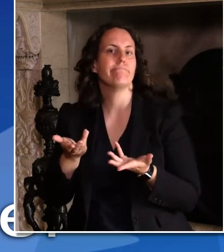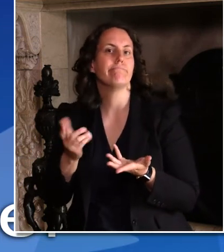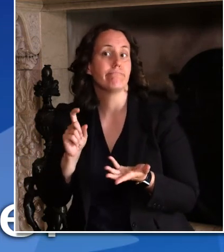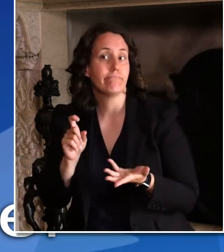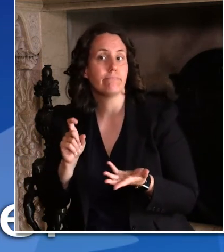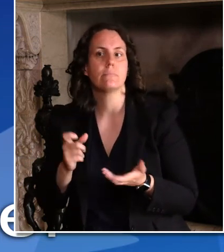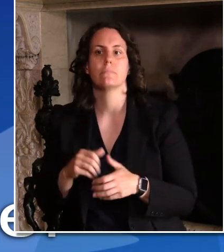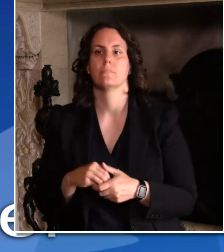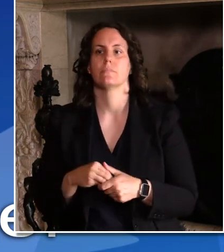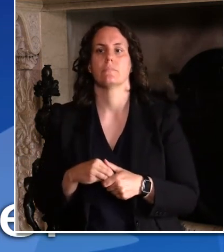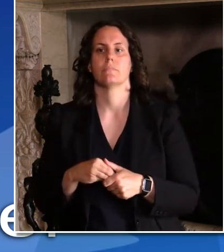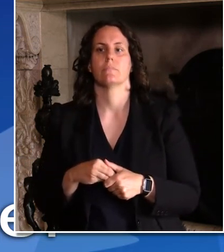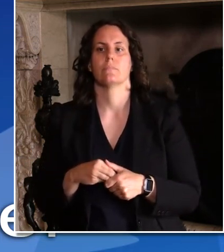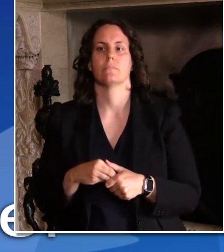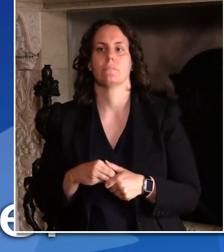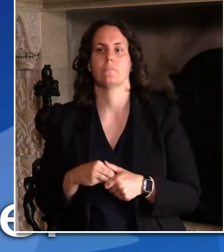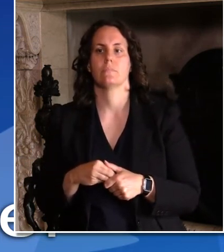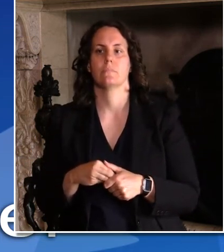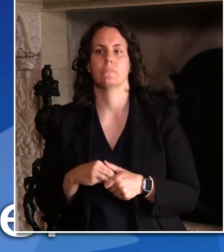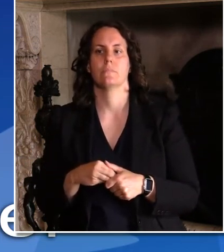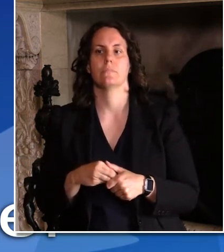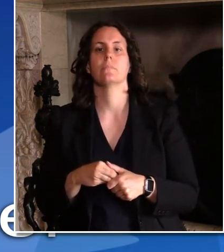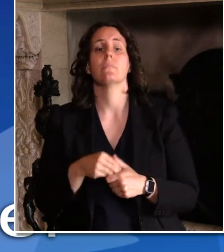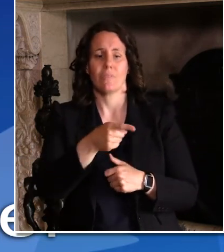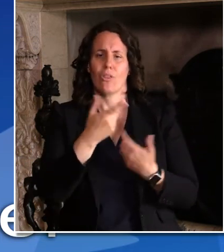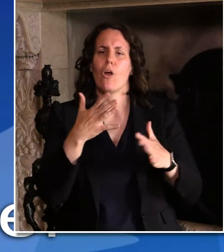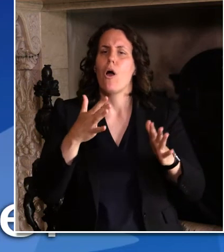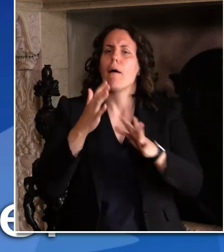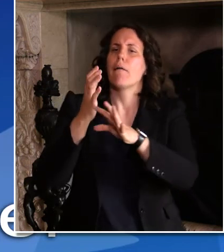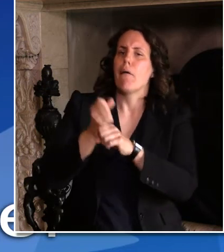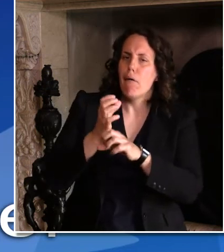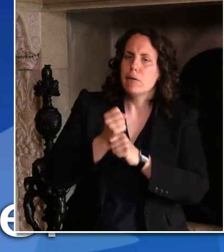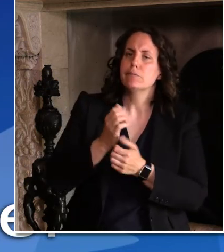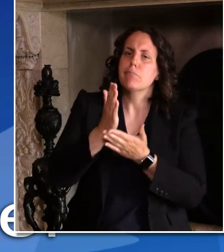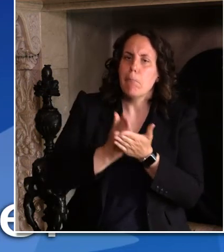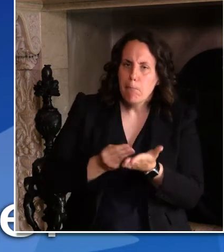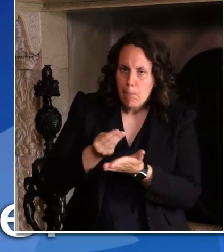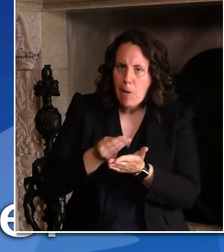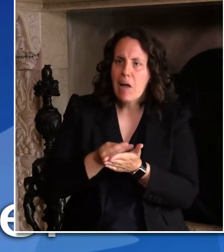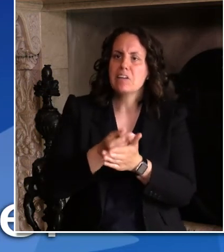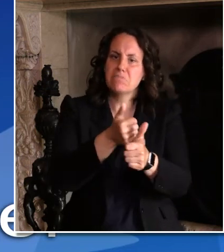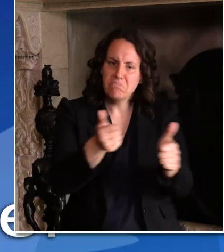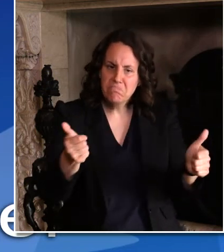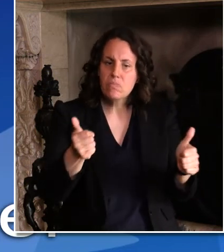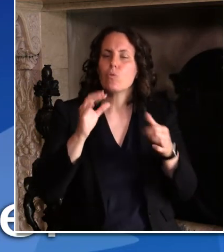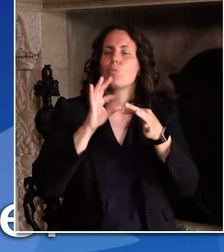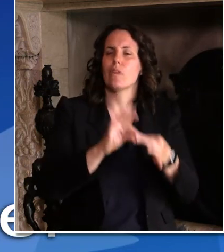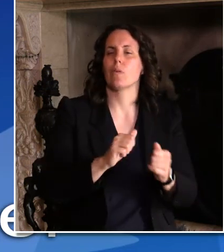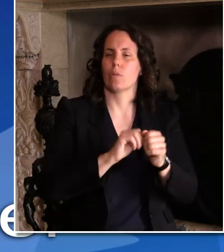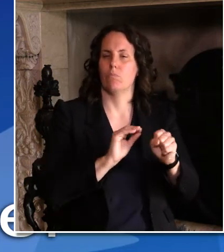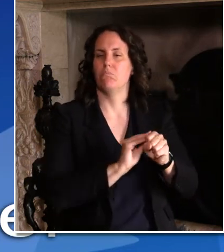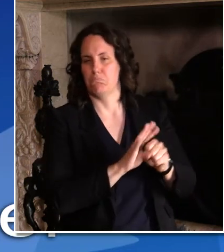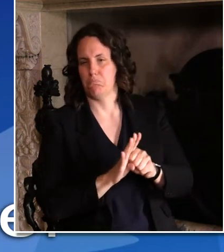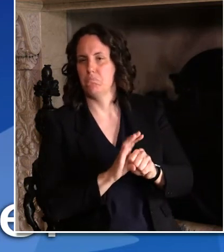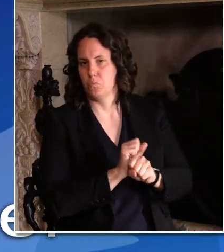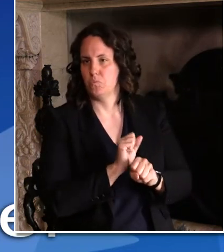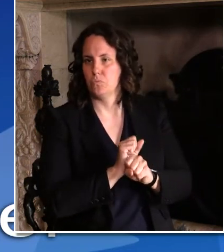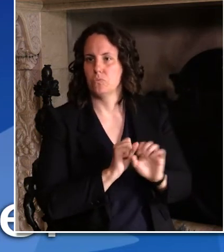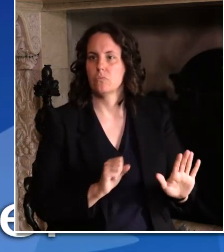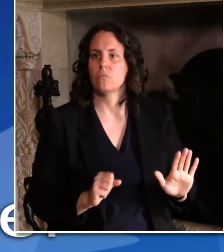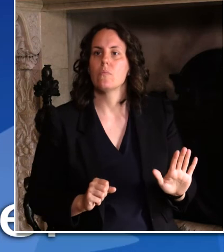way to support losses they've faced due to responding to COVID-19, that so far no state